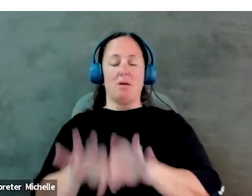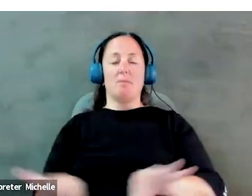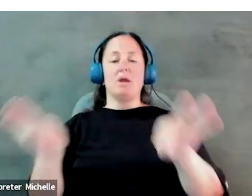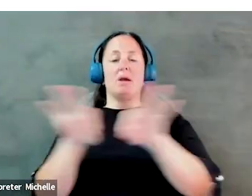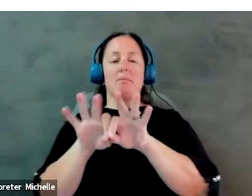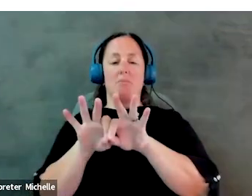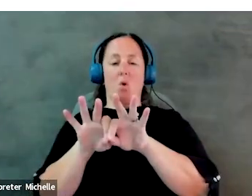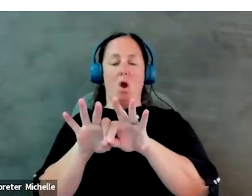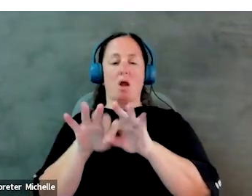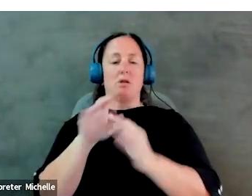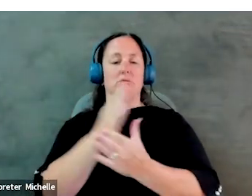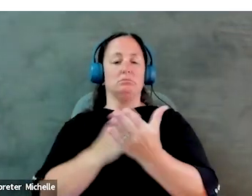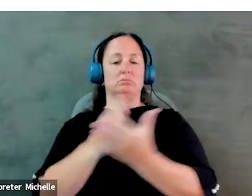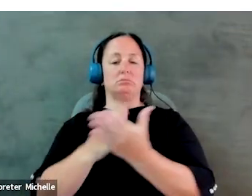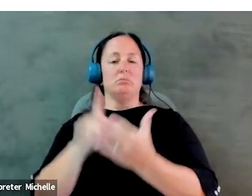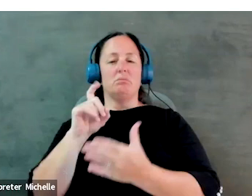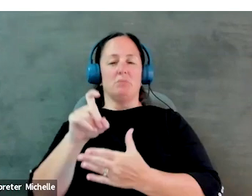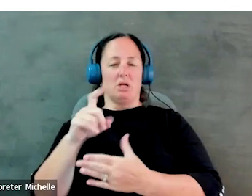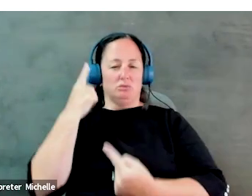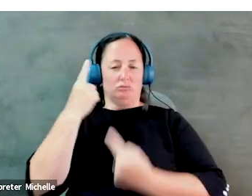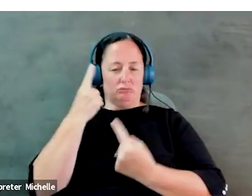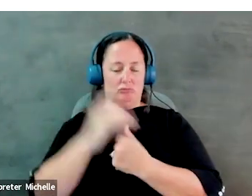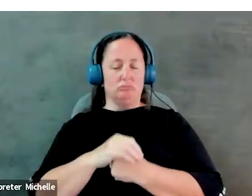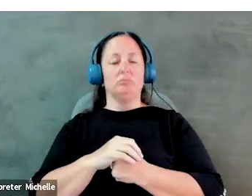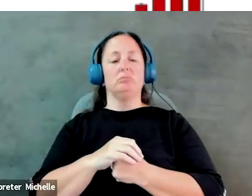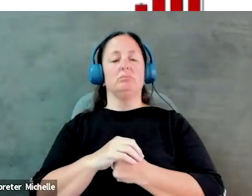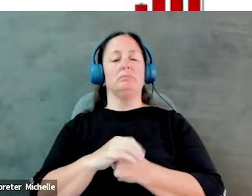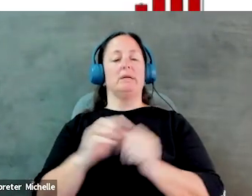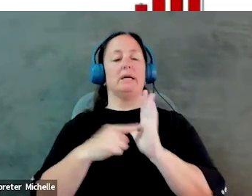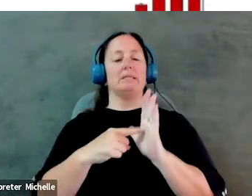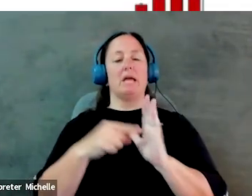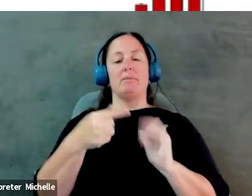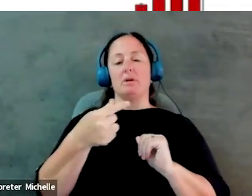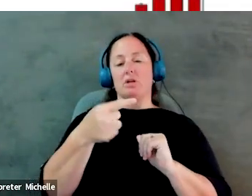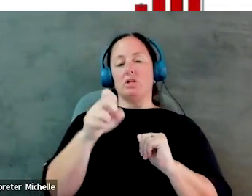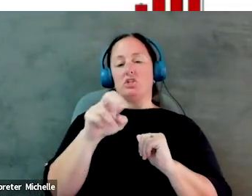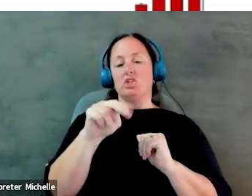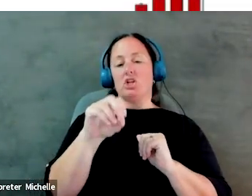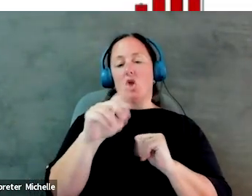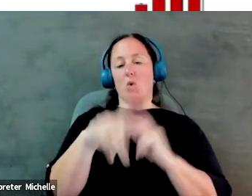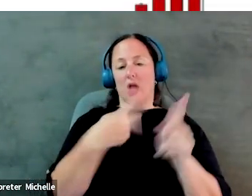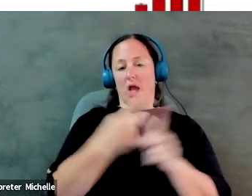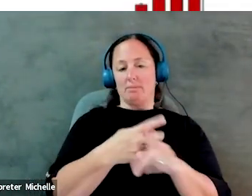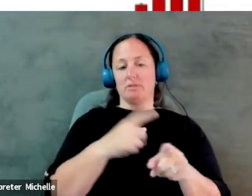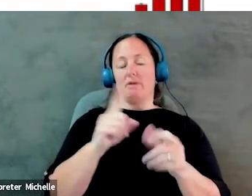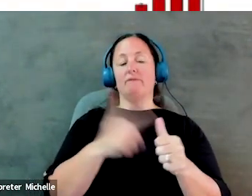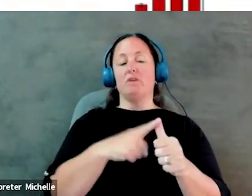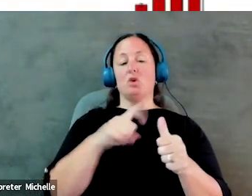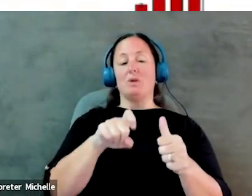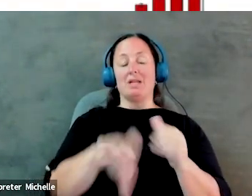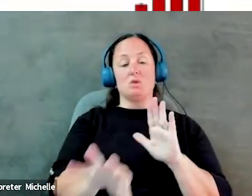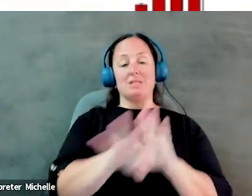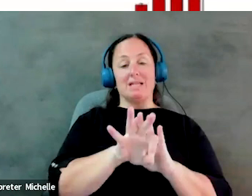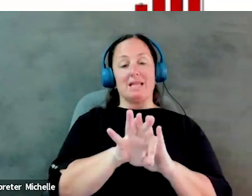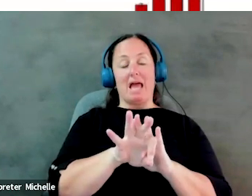some important aspects that have to be taken into account, such as genotypes. First of all, we need